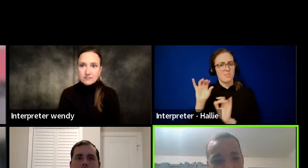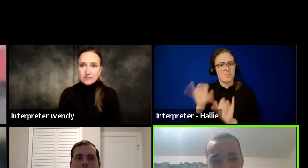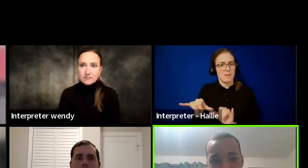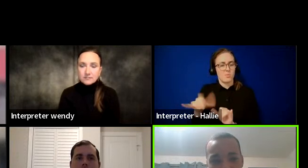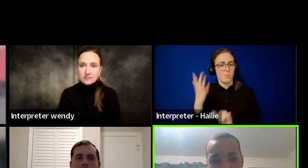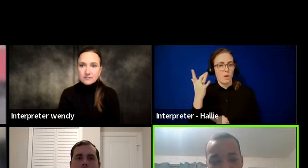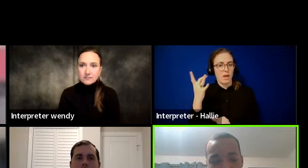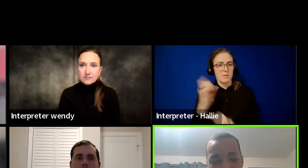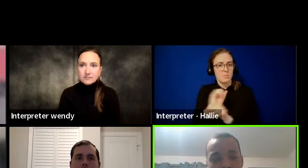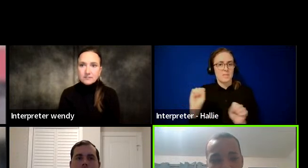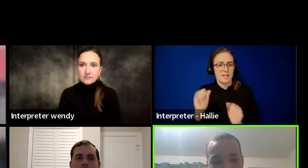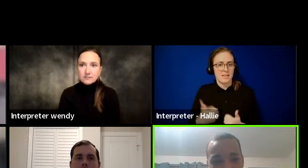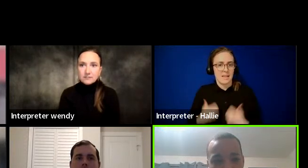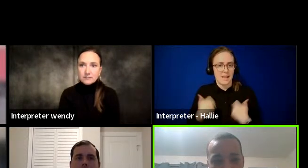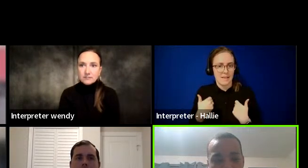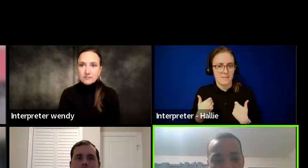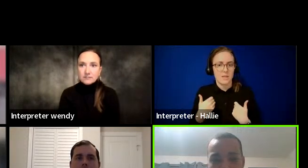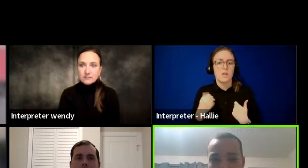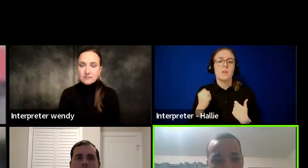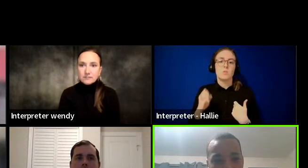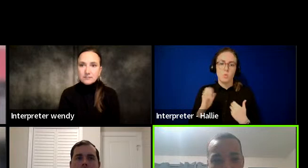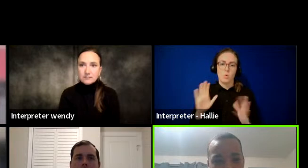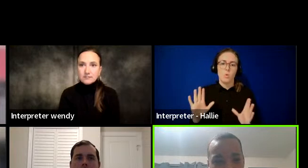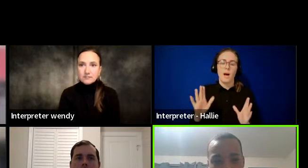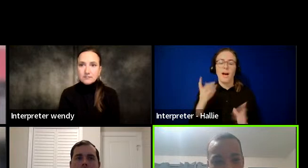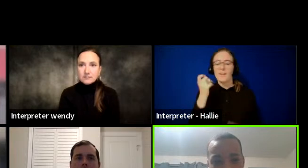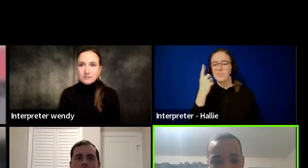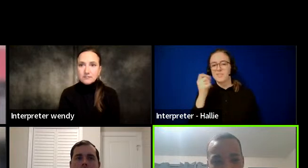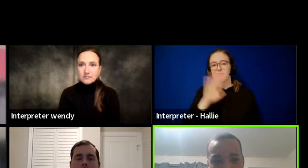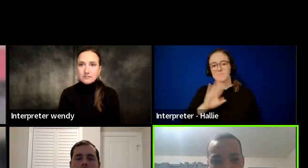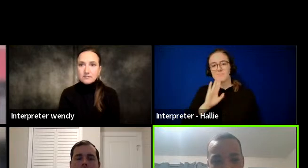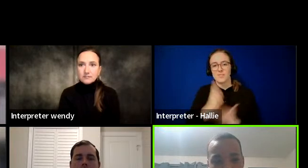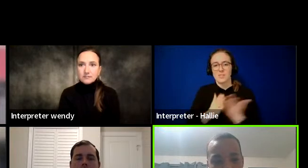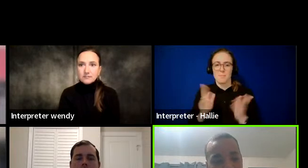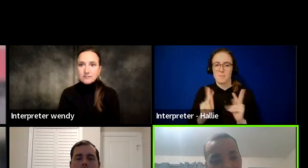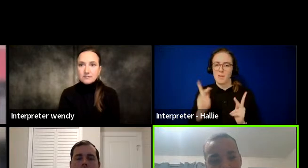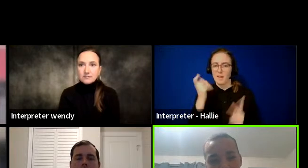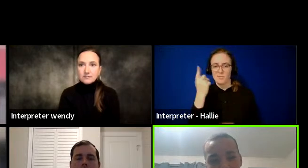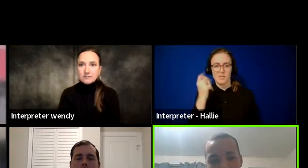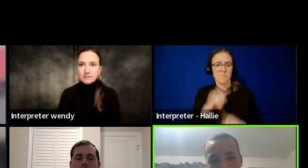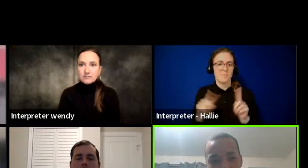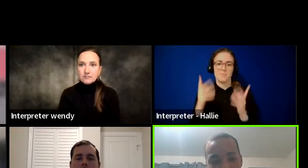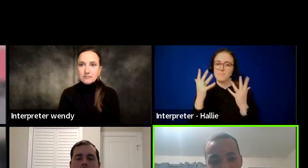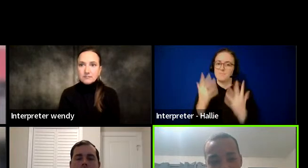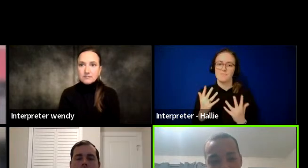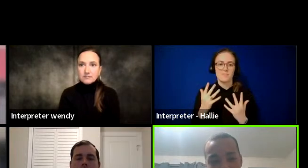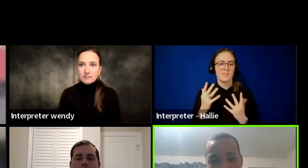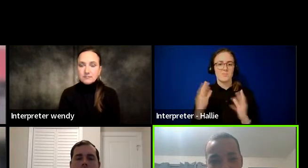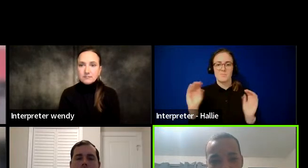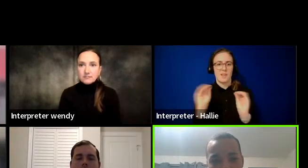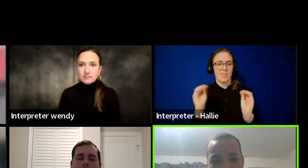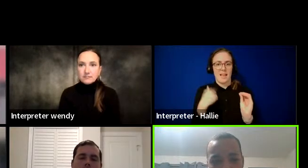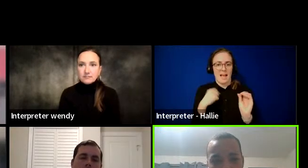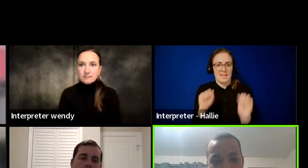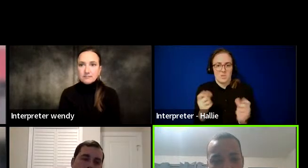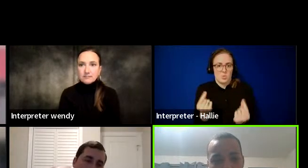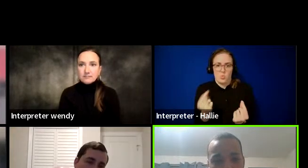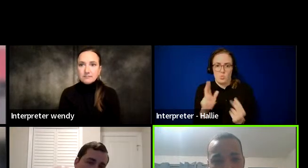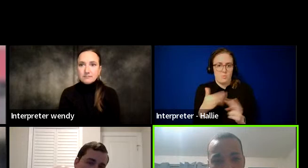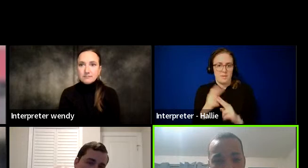do understand it is an inconvenience for some. I do understand that, but unfortunately, there's really nothing I can do